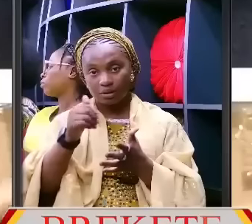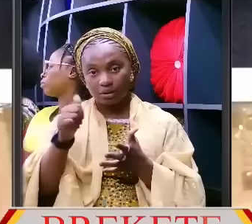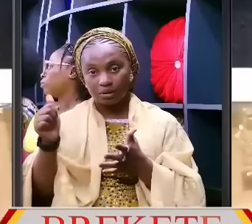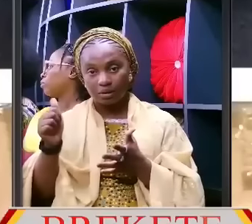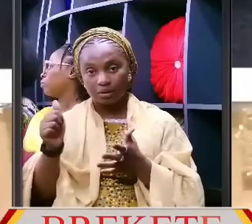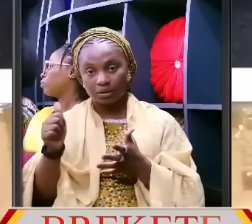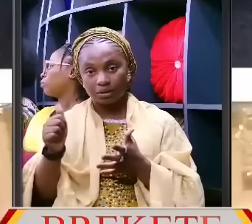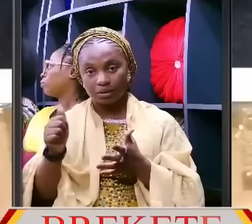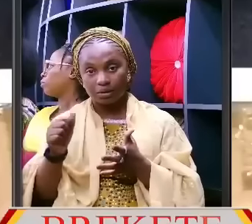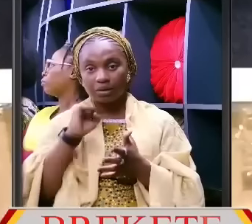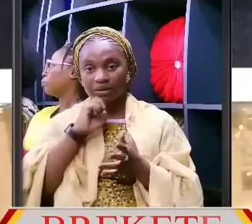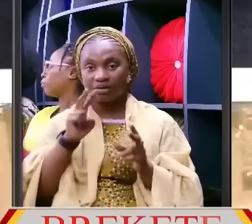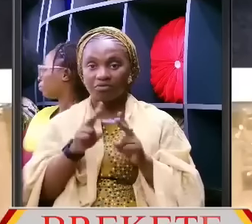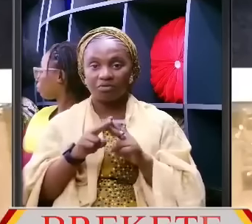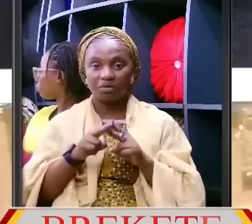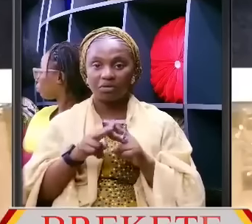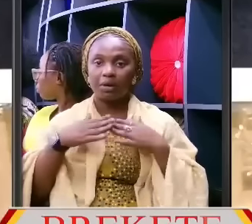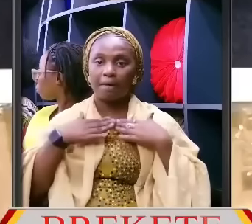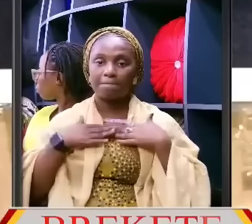be so, now peace-loving person he be.